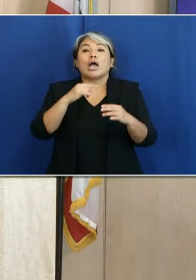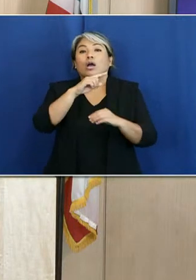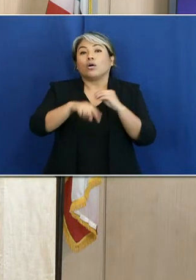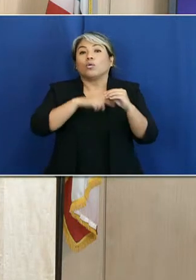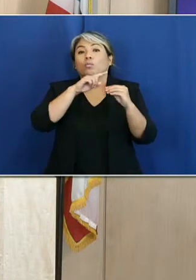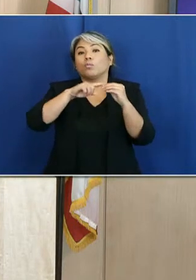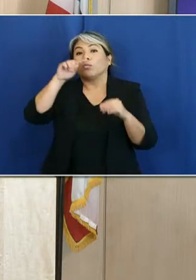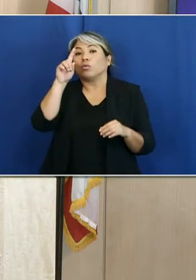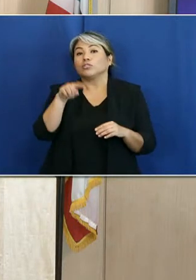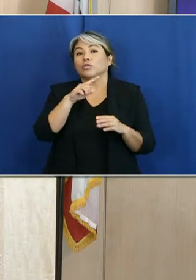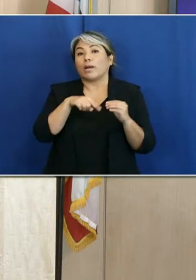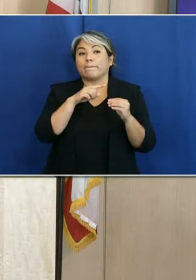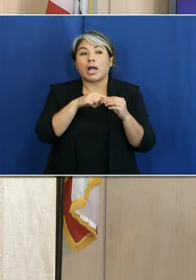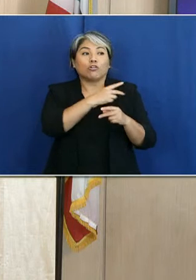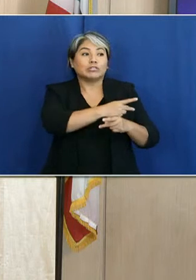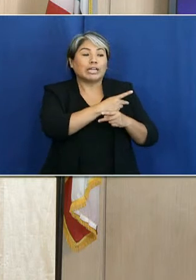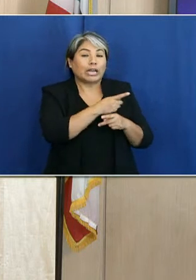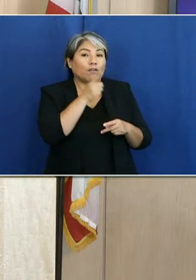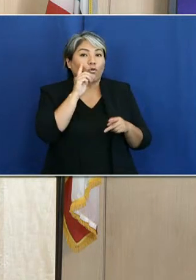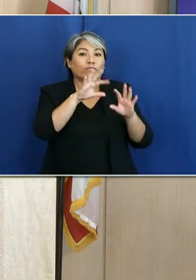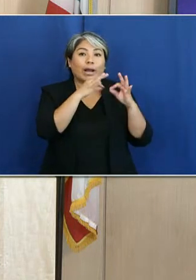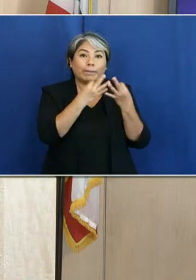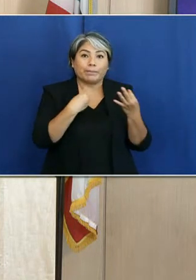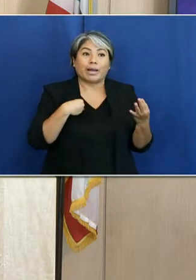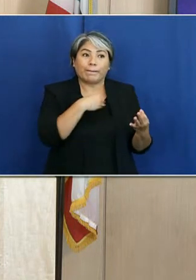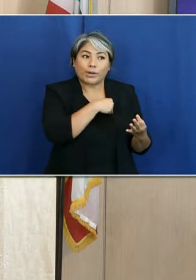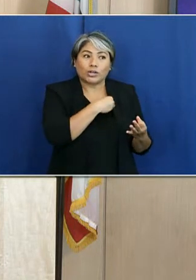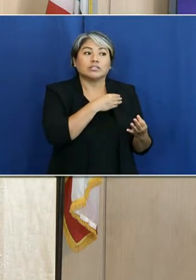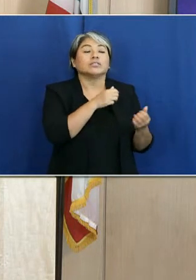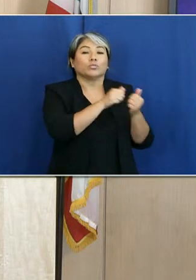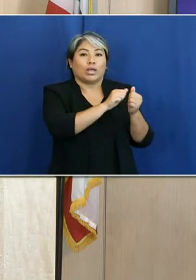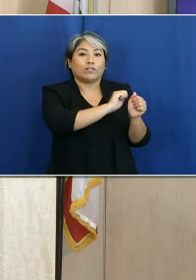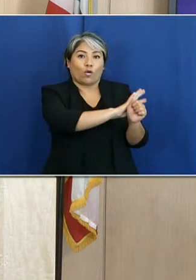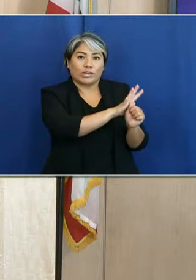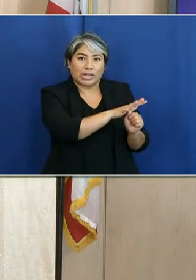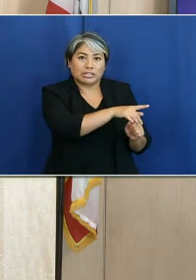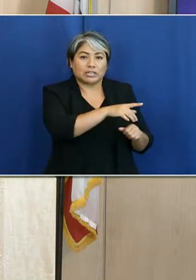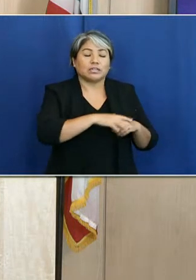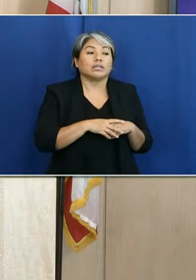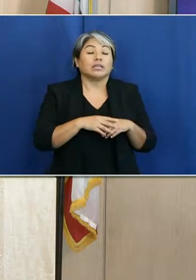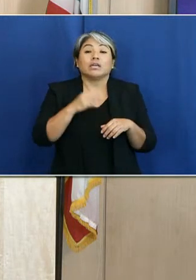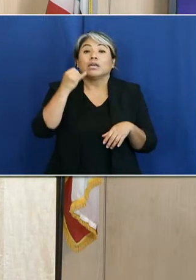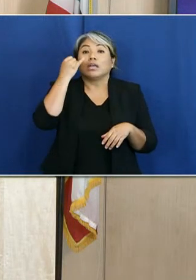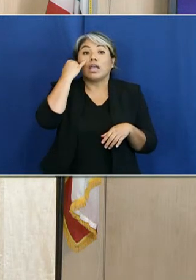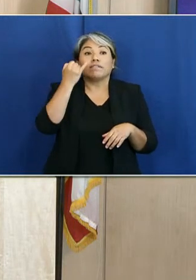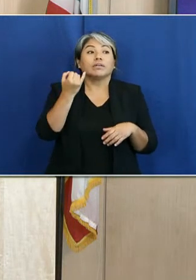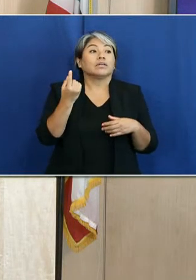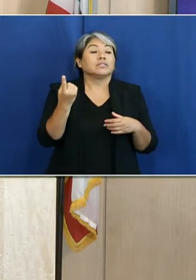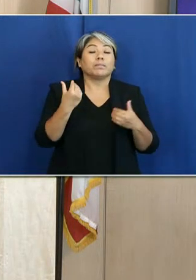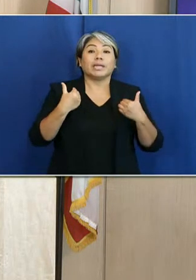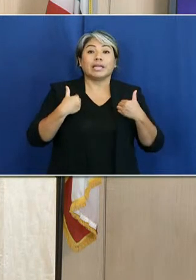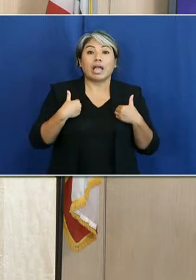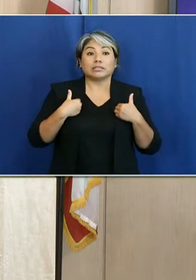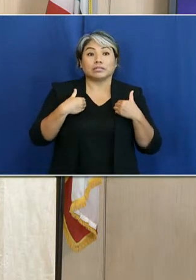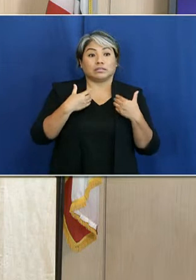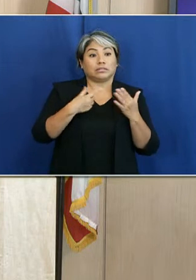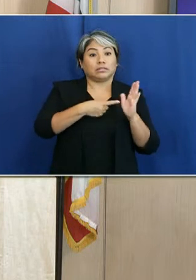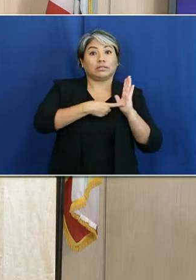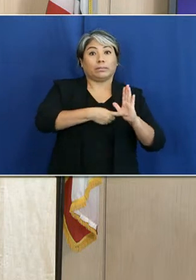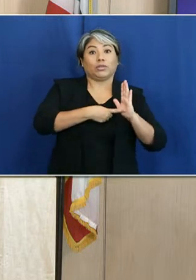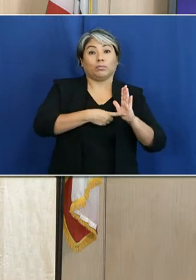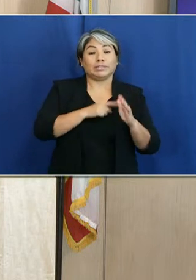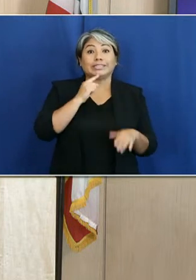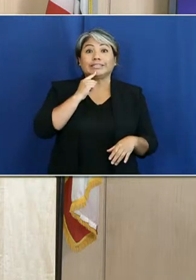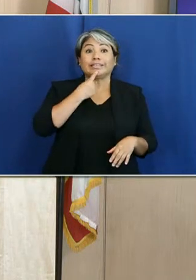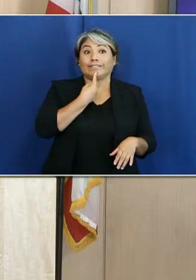regarding the question about caring for individuals that have COVID-19, if someone has symptoms that